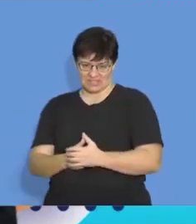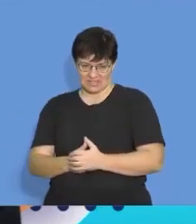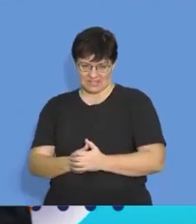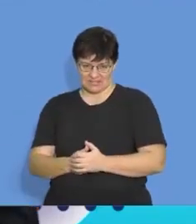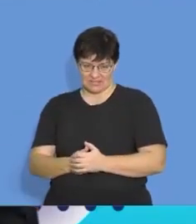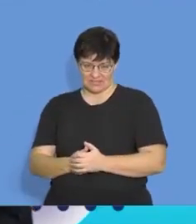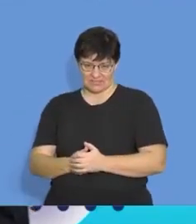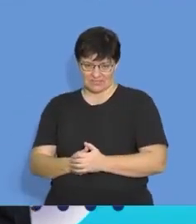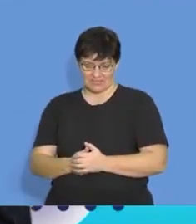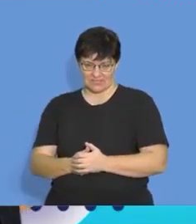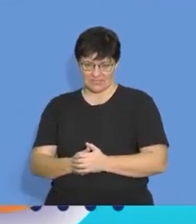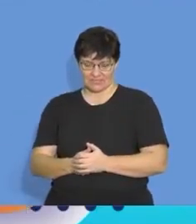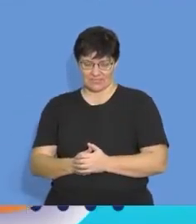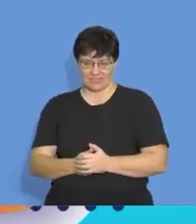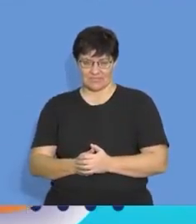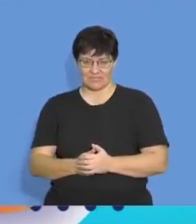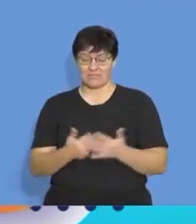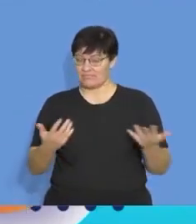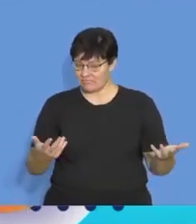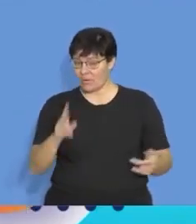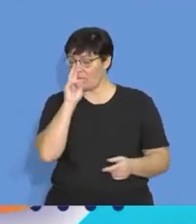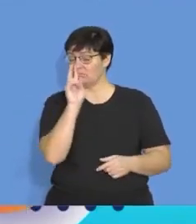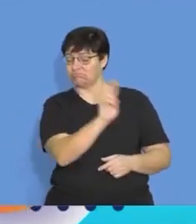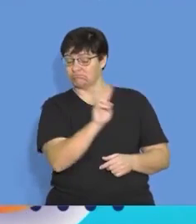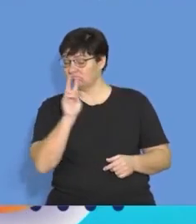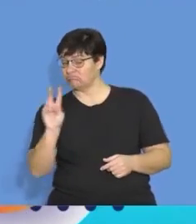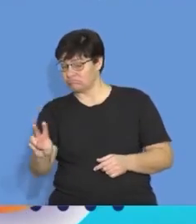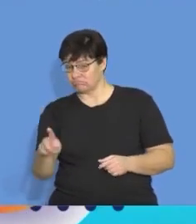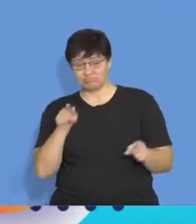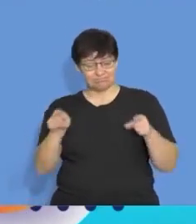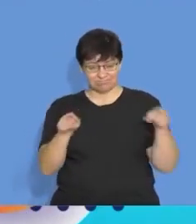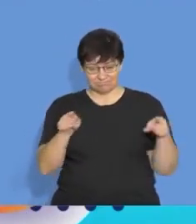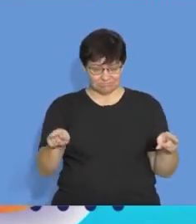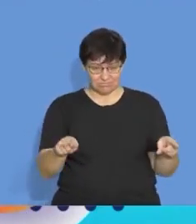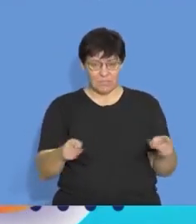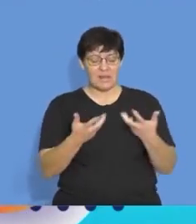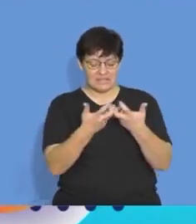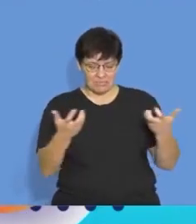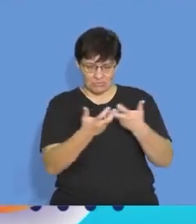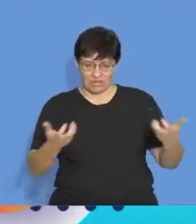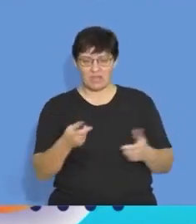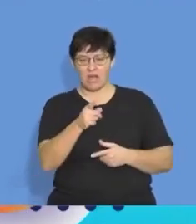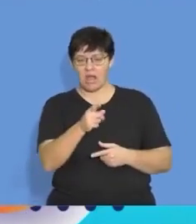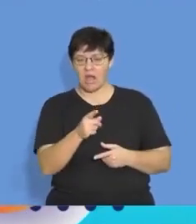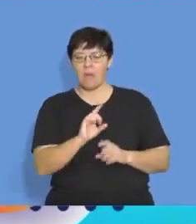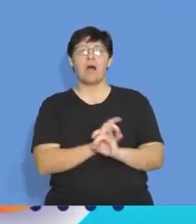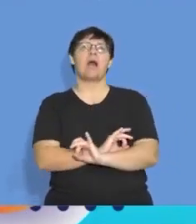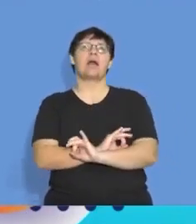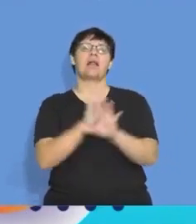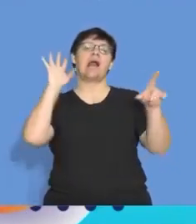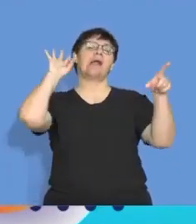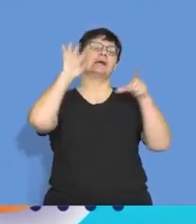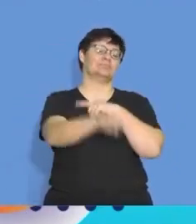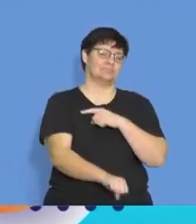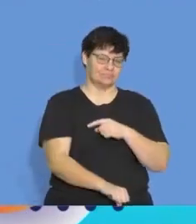is involved. Okay, you'll notice each of these transactions, we're separating them for you so that you have a clear